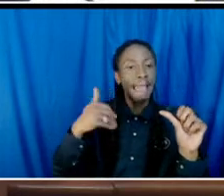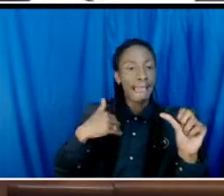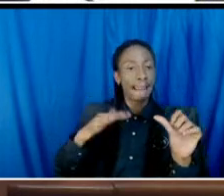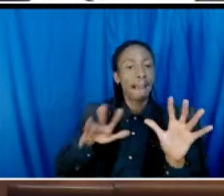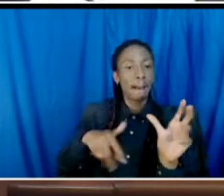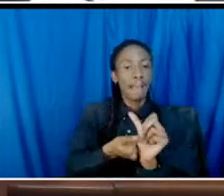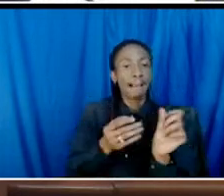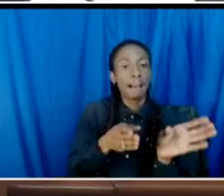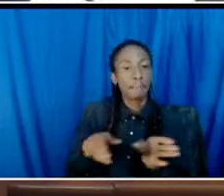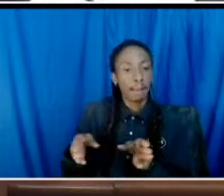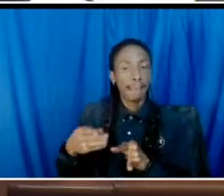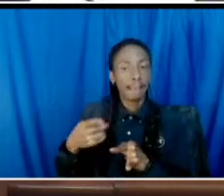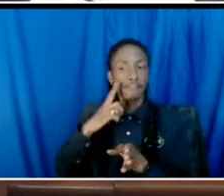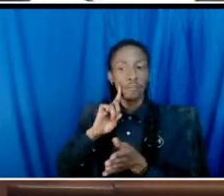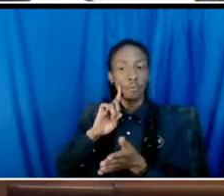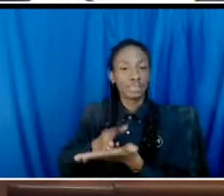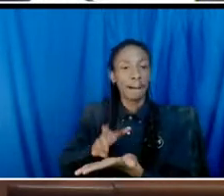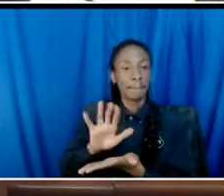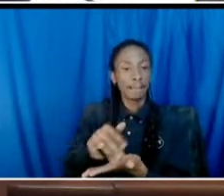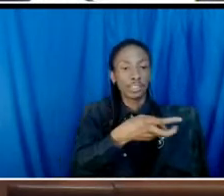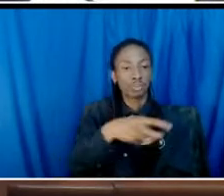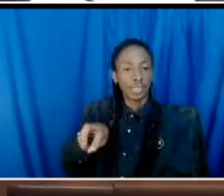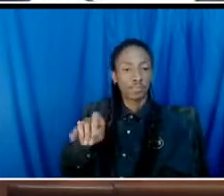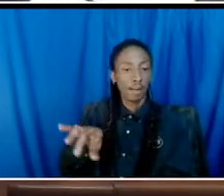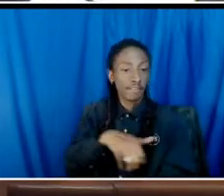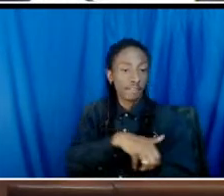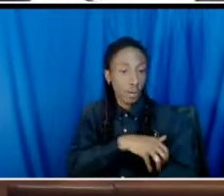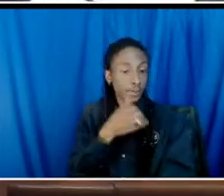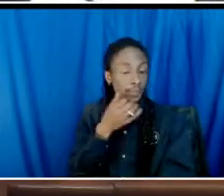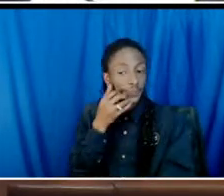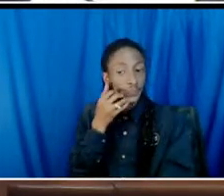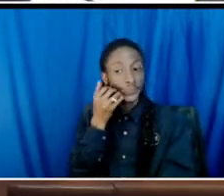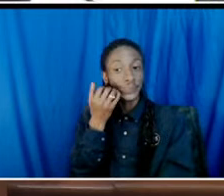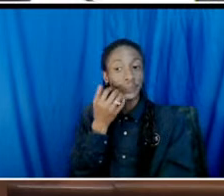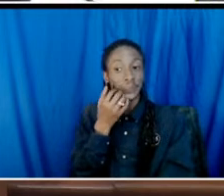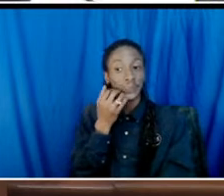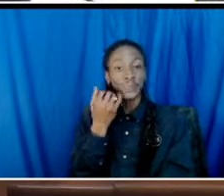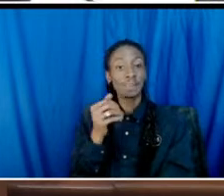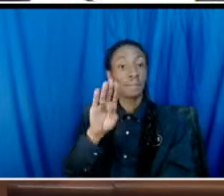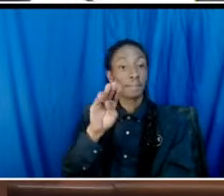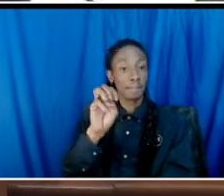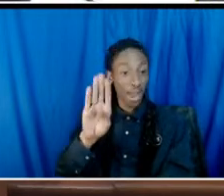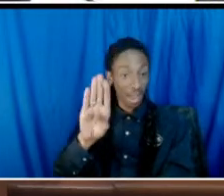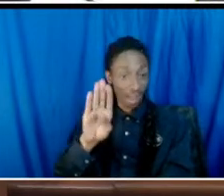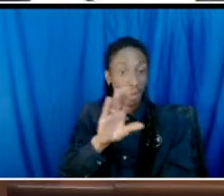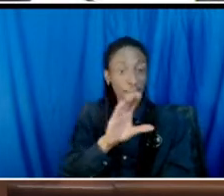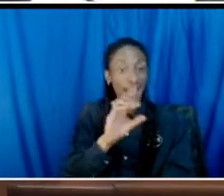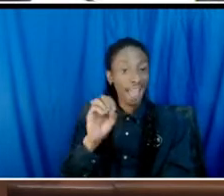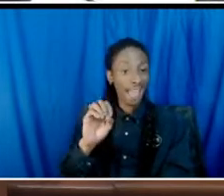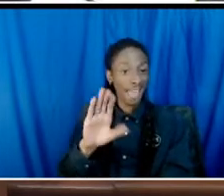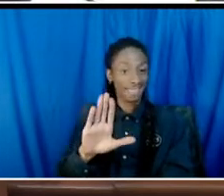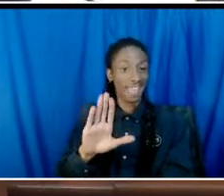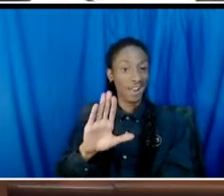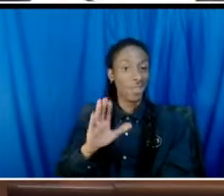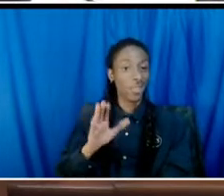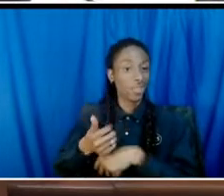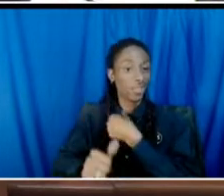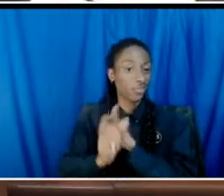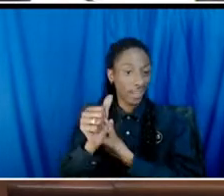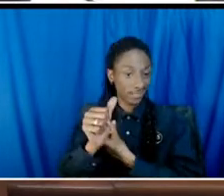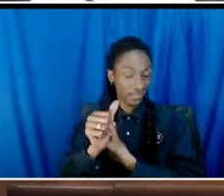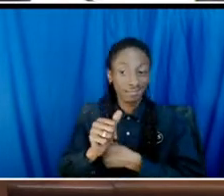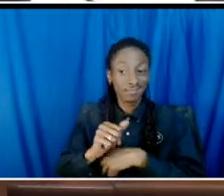for stopping the transfer of power, the mob and their vile threats. Up to this